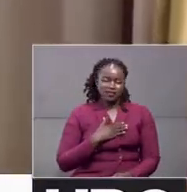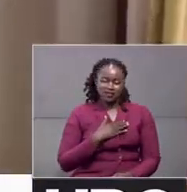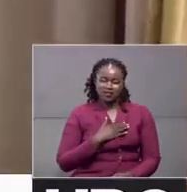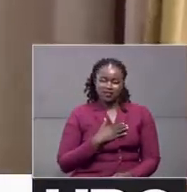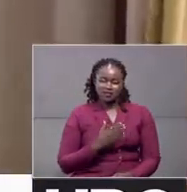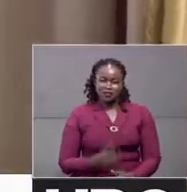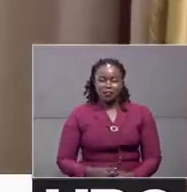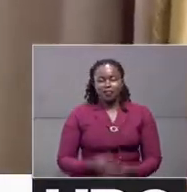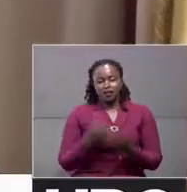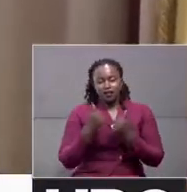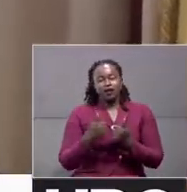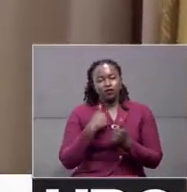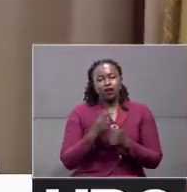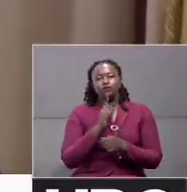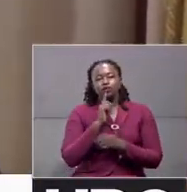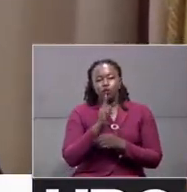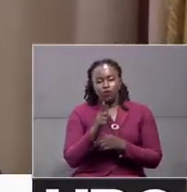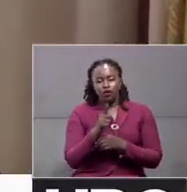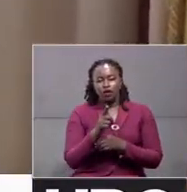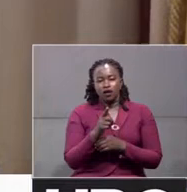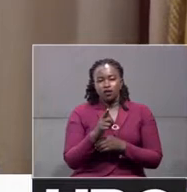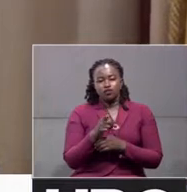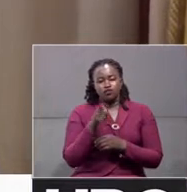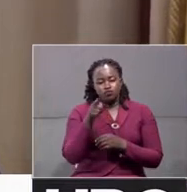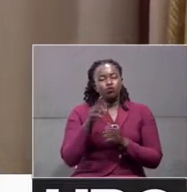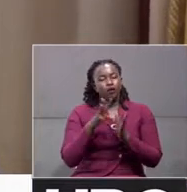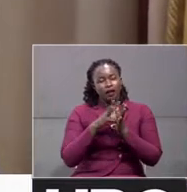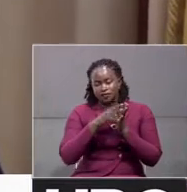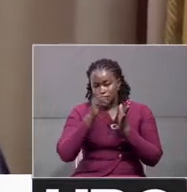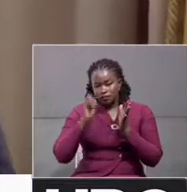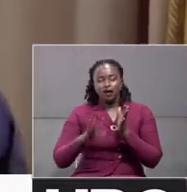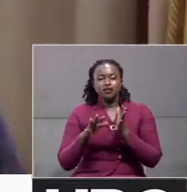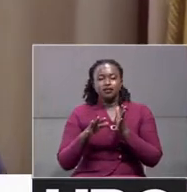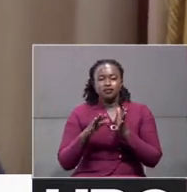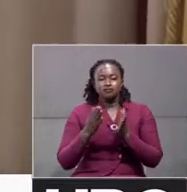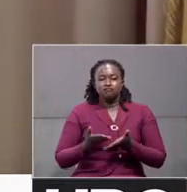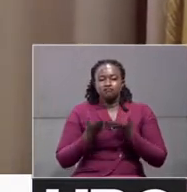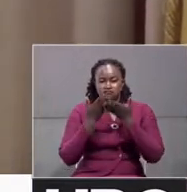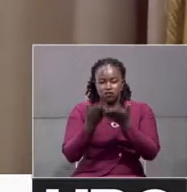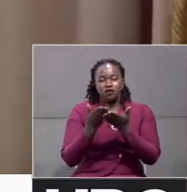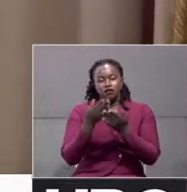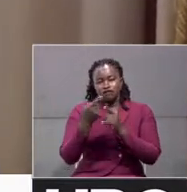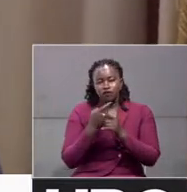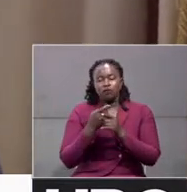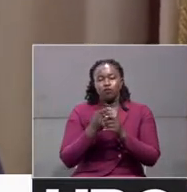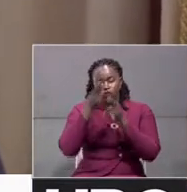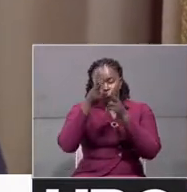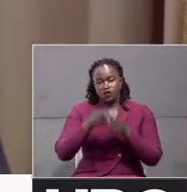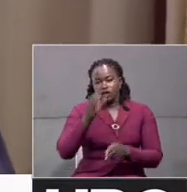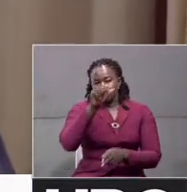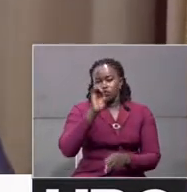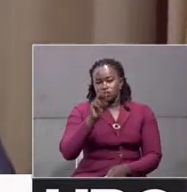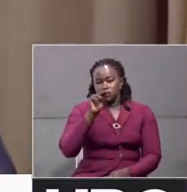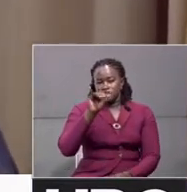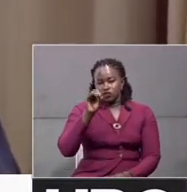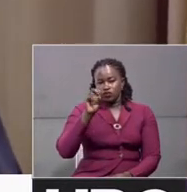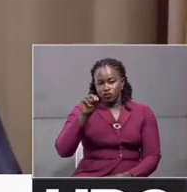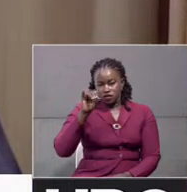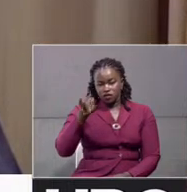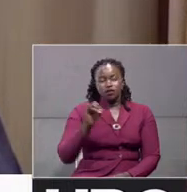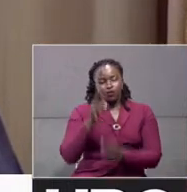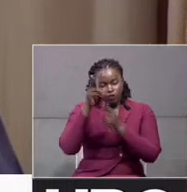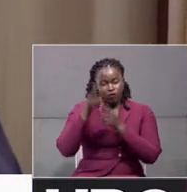Honourable colleagues, please. I hereby direct you, sir, you expunge the submission of the Honourable Senior. Honourable Baram, continue,